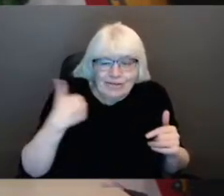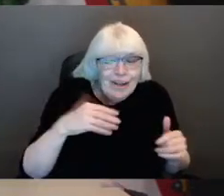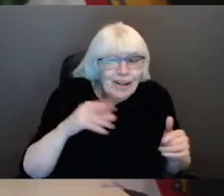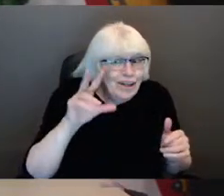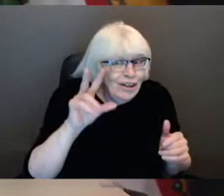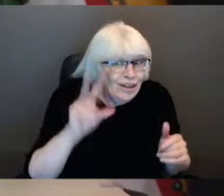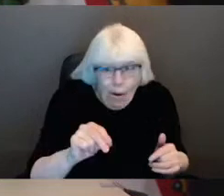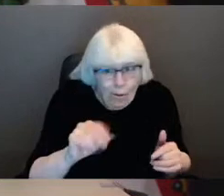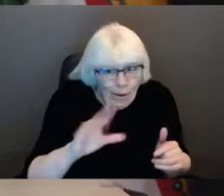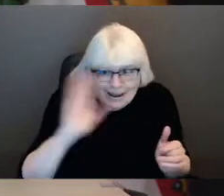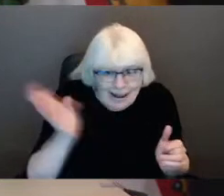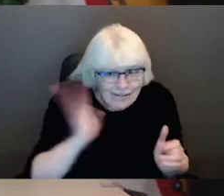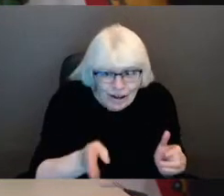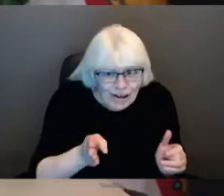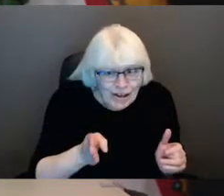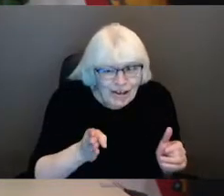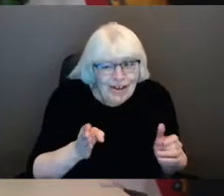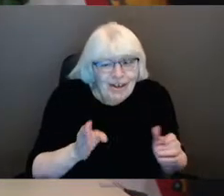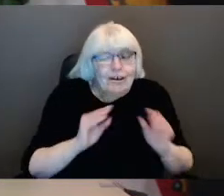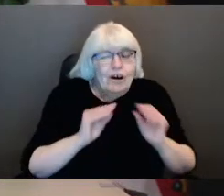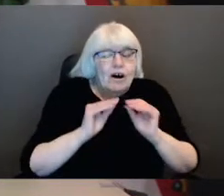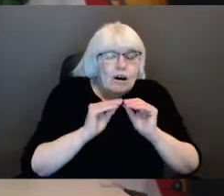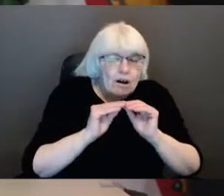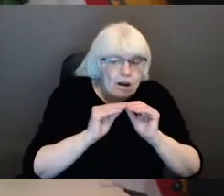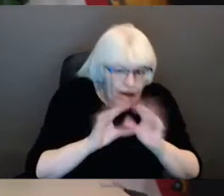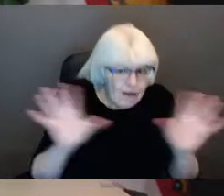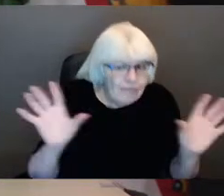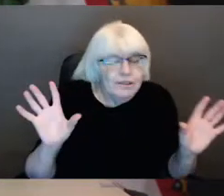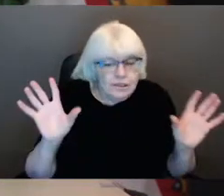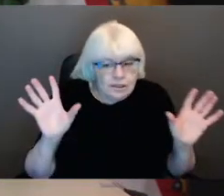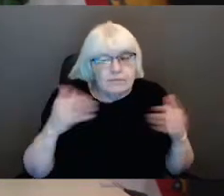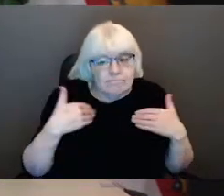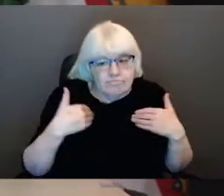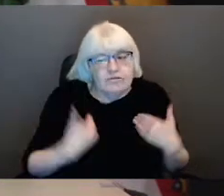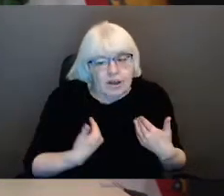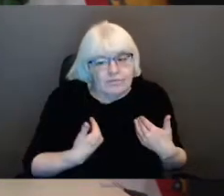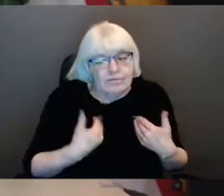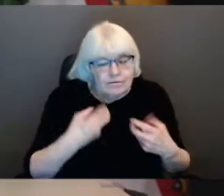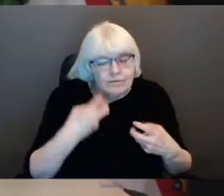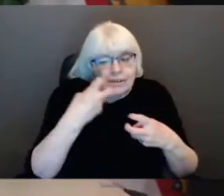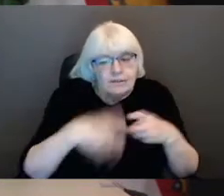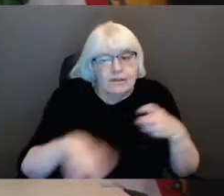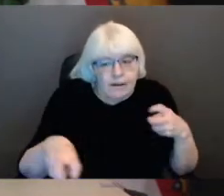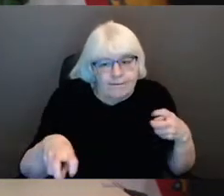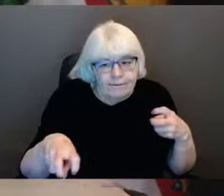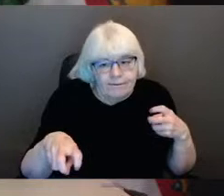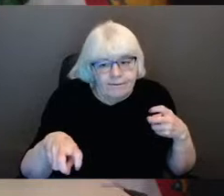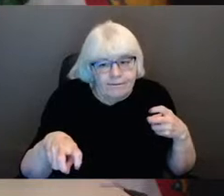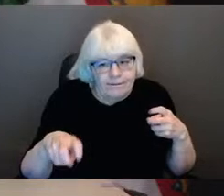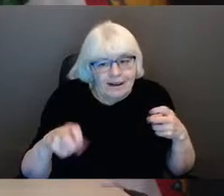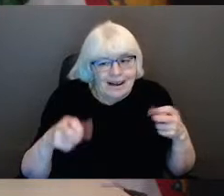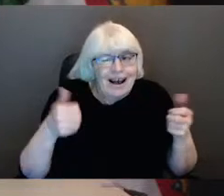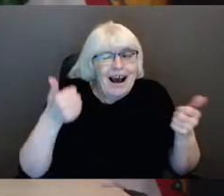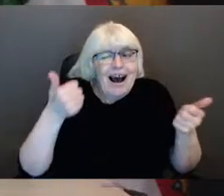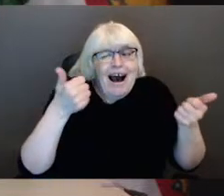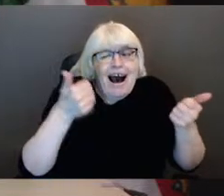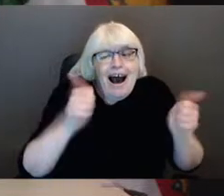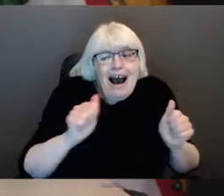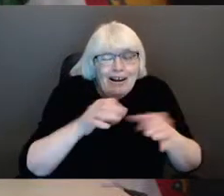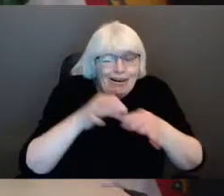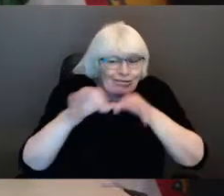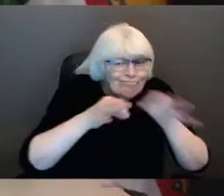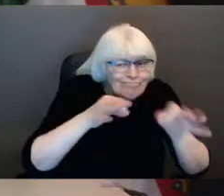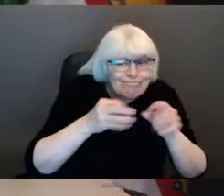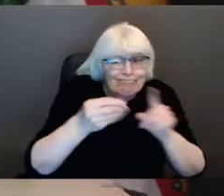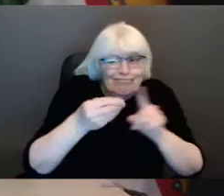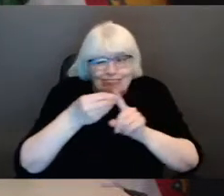it's obviously tiresome and it's difficult, and any adjective you want to use, it's extremely frustrating